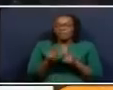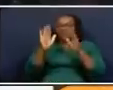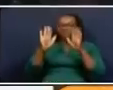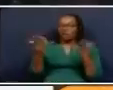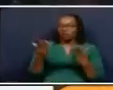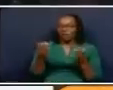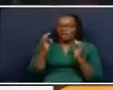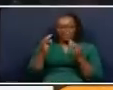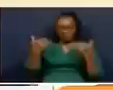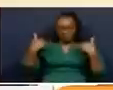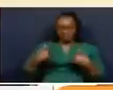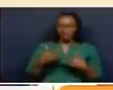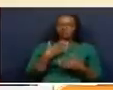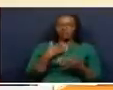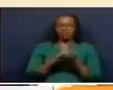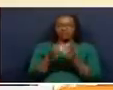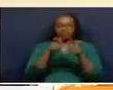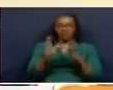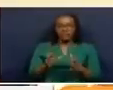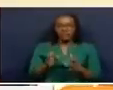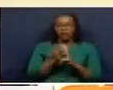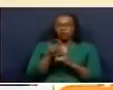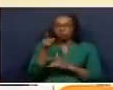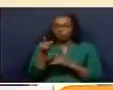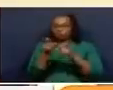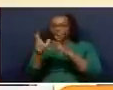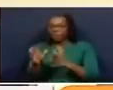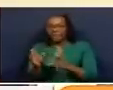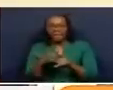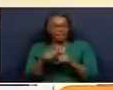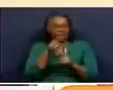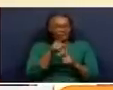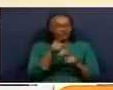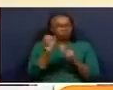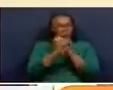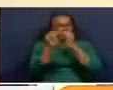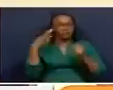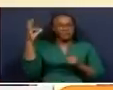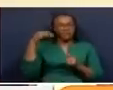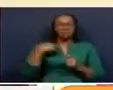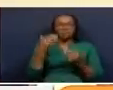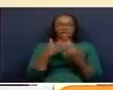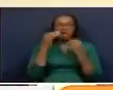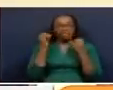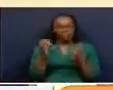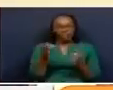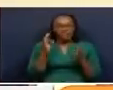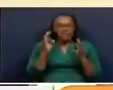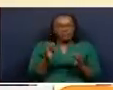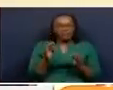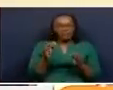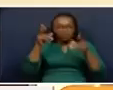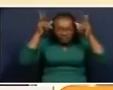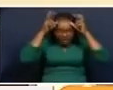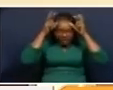going to be the moderator, you are the moderator, and you are presidential candidate, I don't care whether it's Lucifer himself who